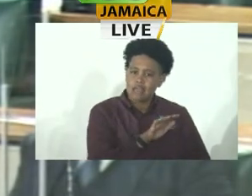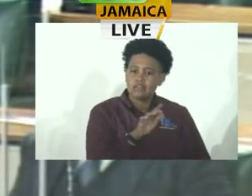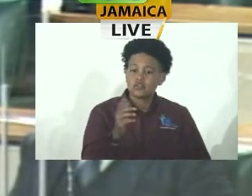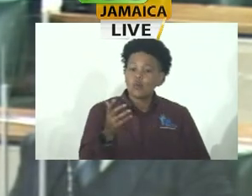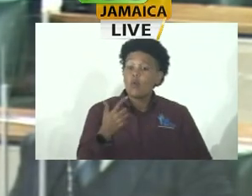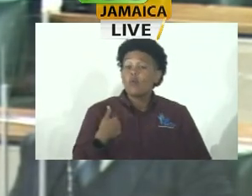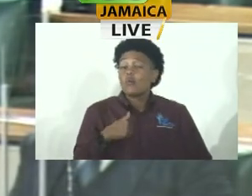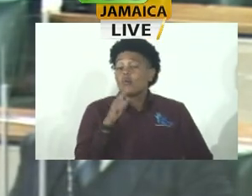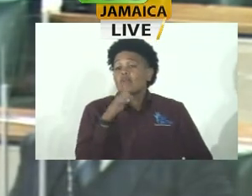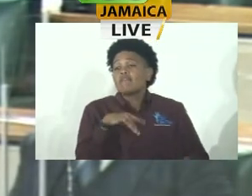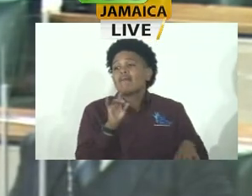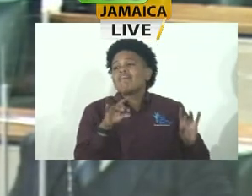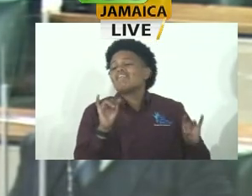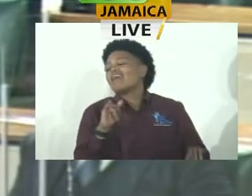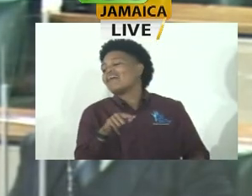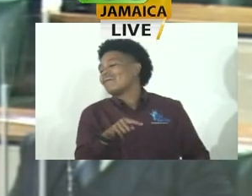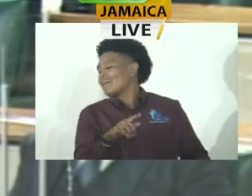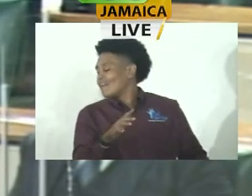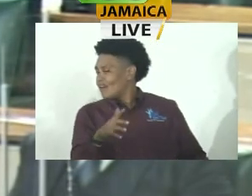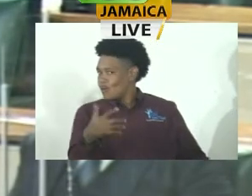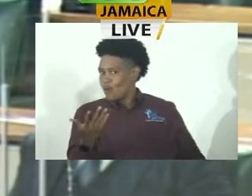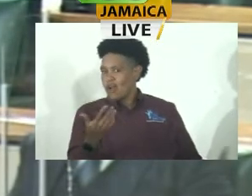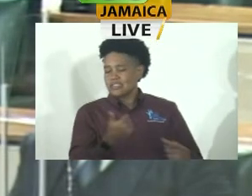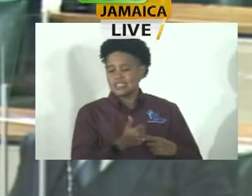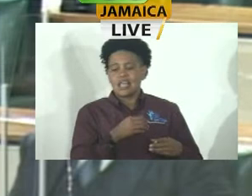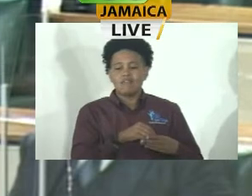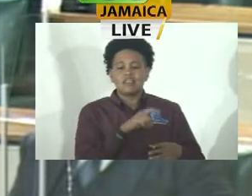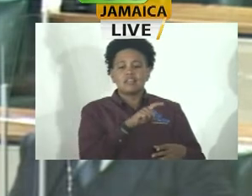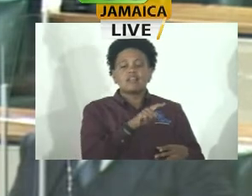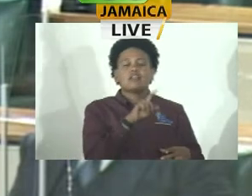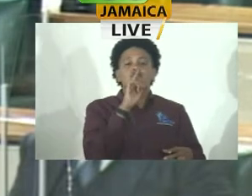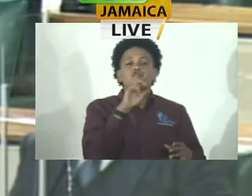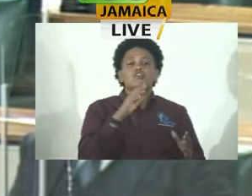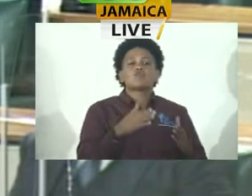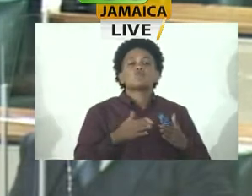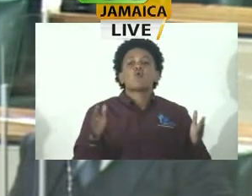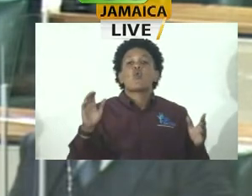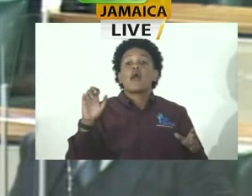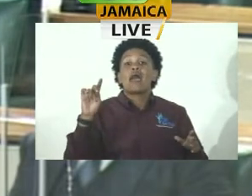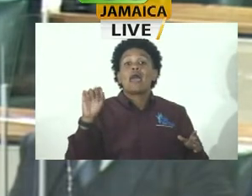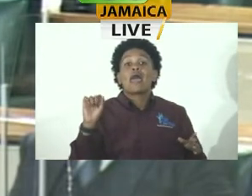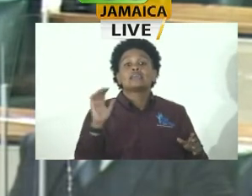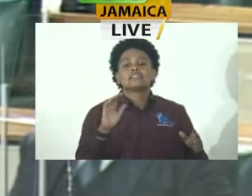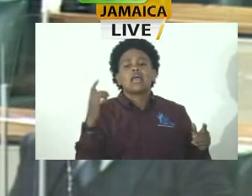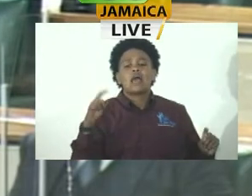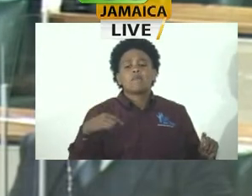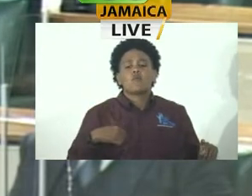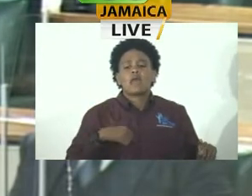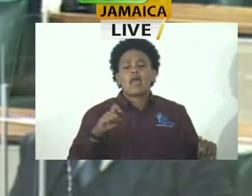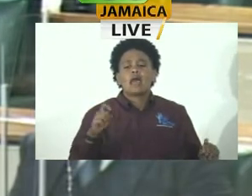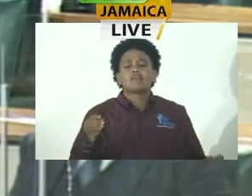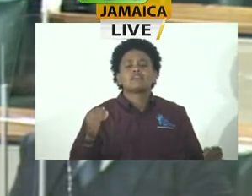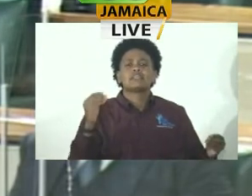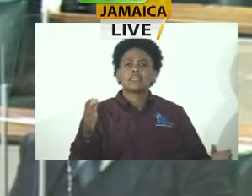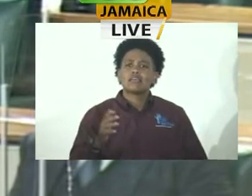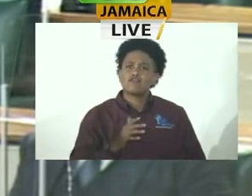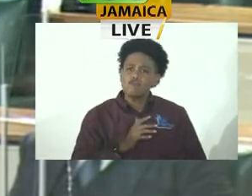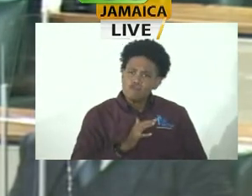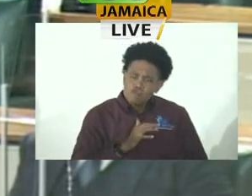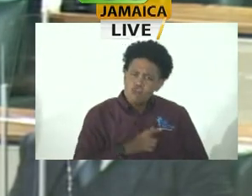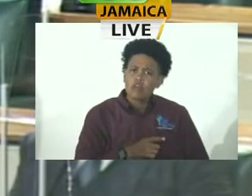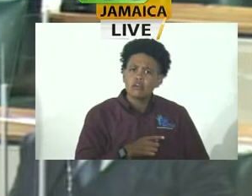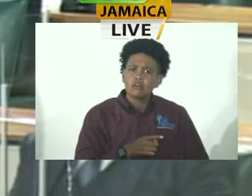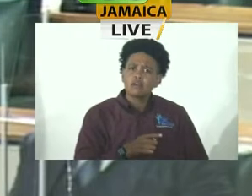we have discovered here in in the the rollout of the ends is that we have to give greater